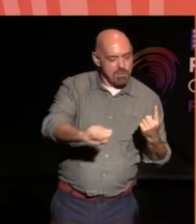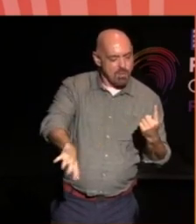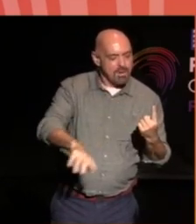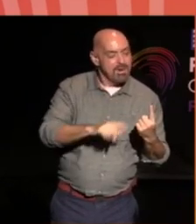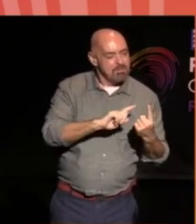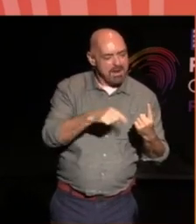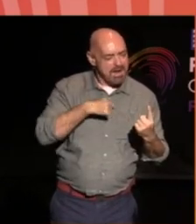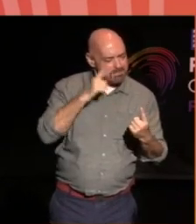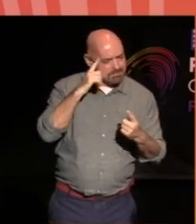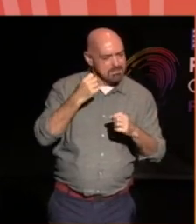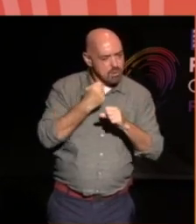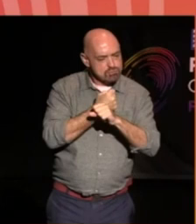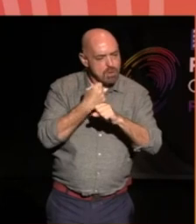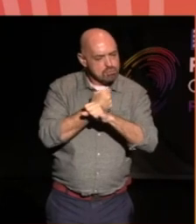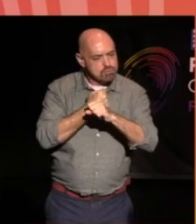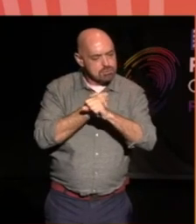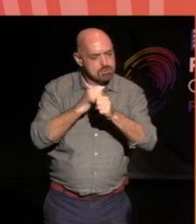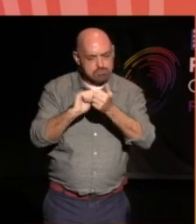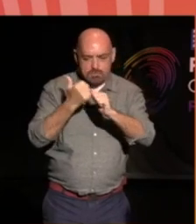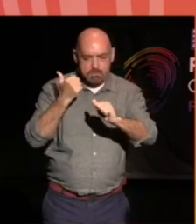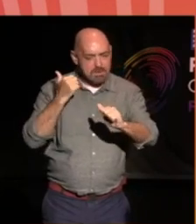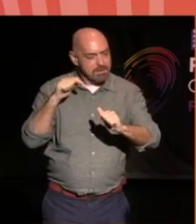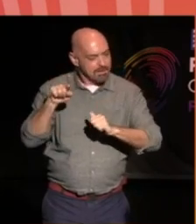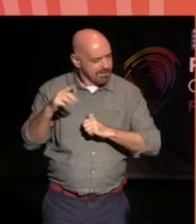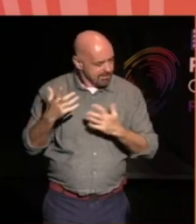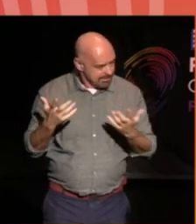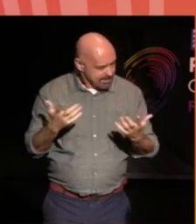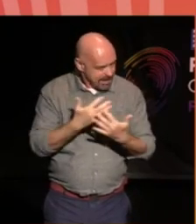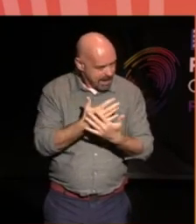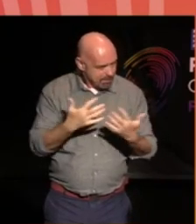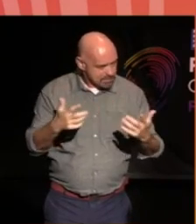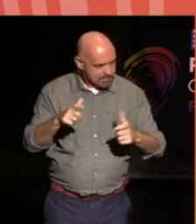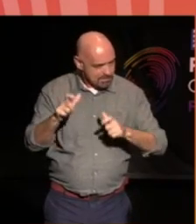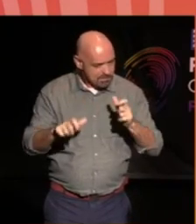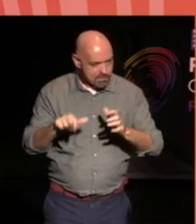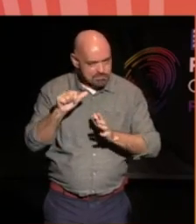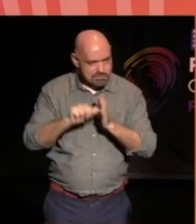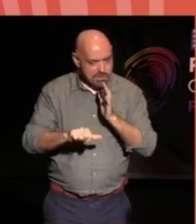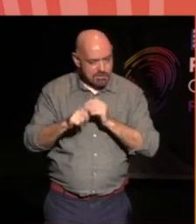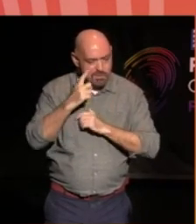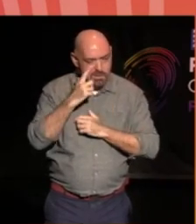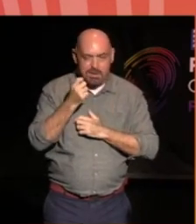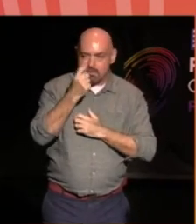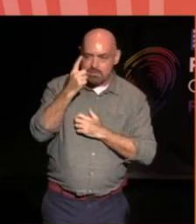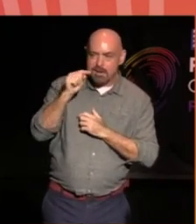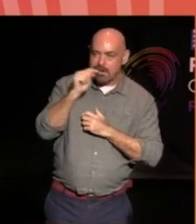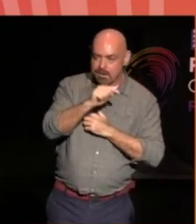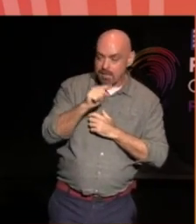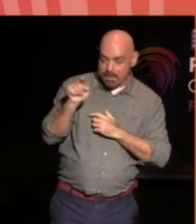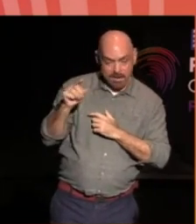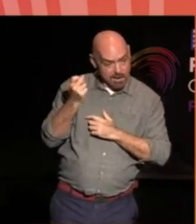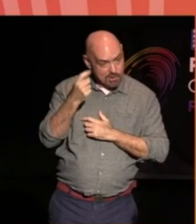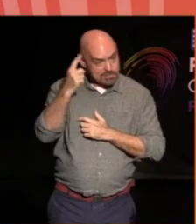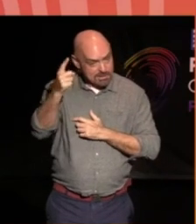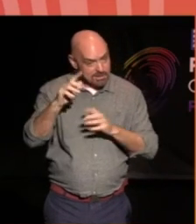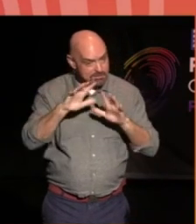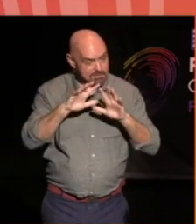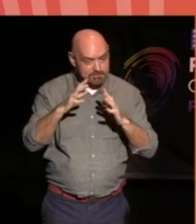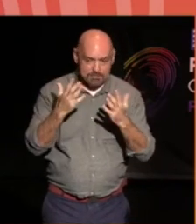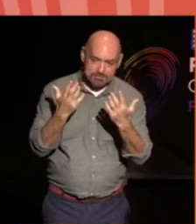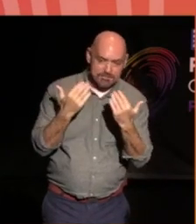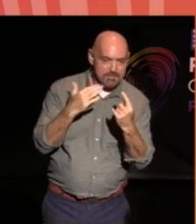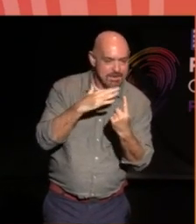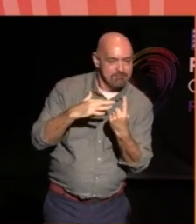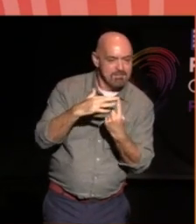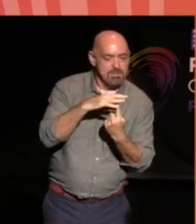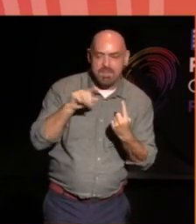within construction company and those companies, how much are people now starting to understand these ideas and really implement them and see